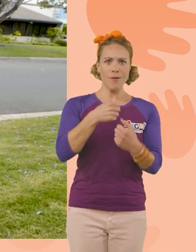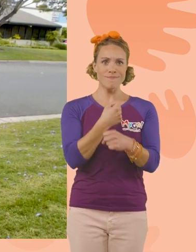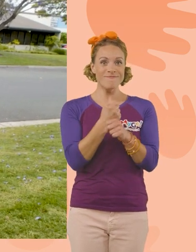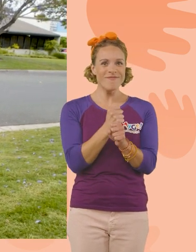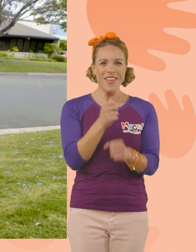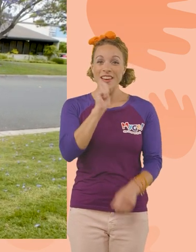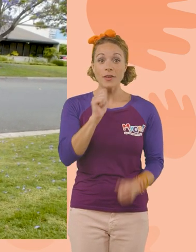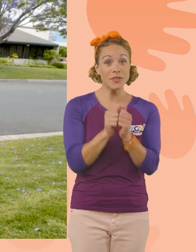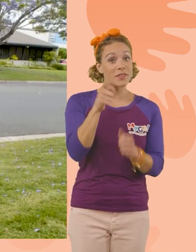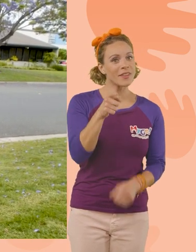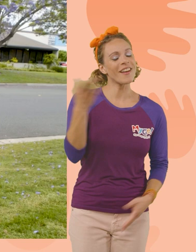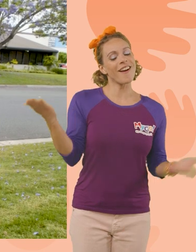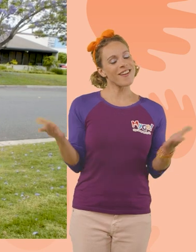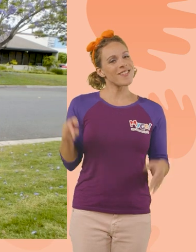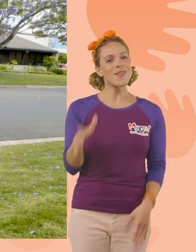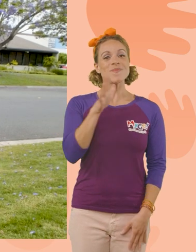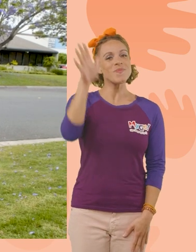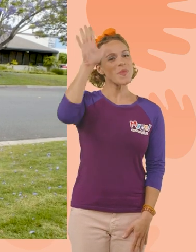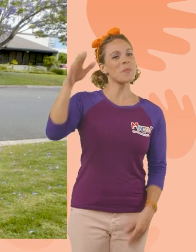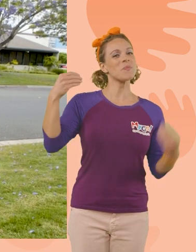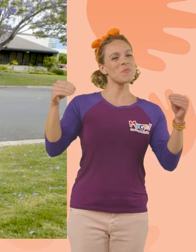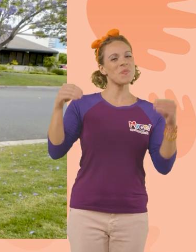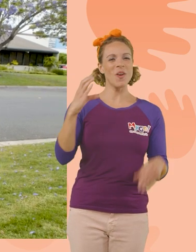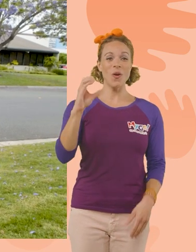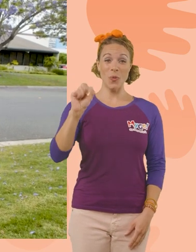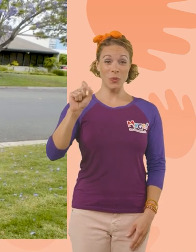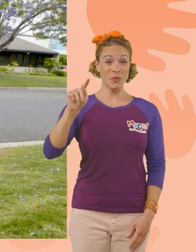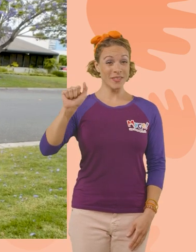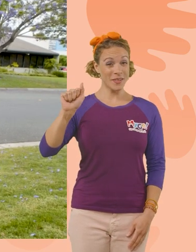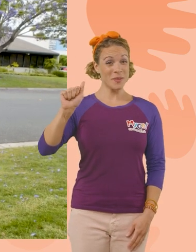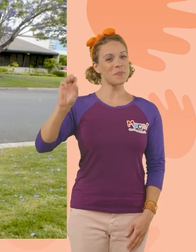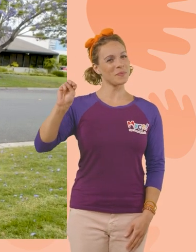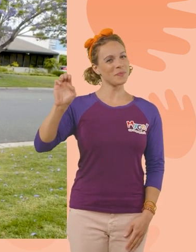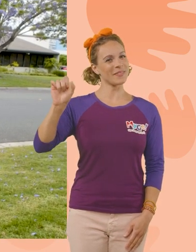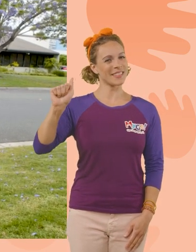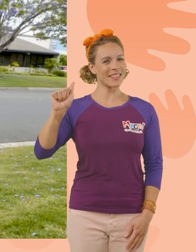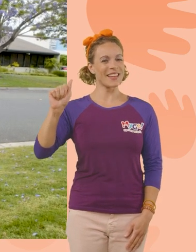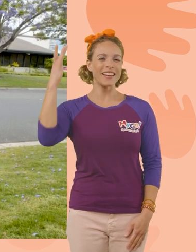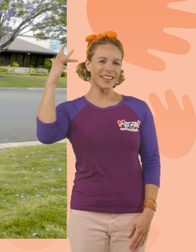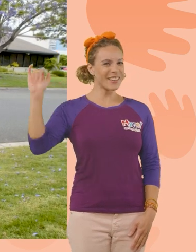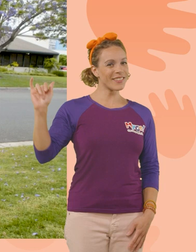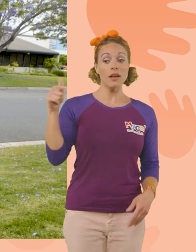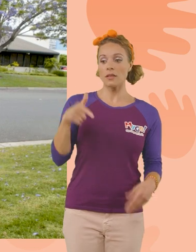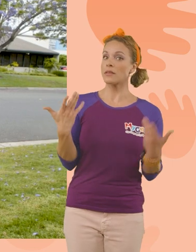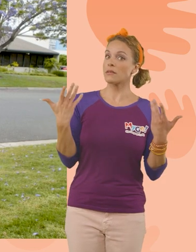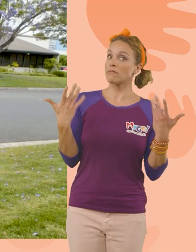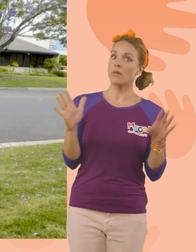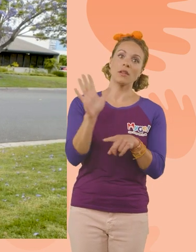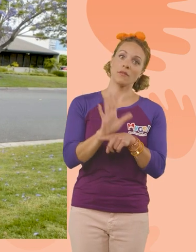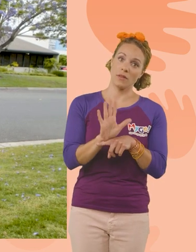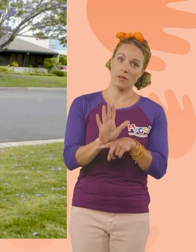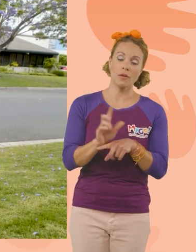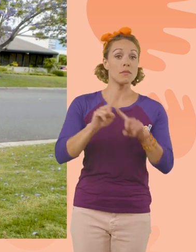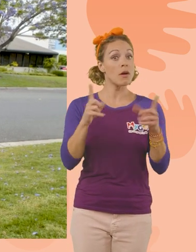much fun learning about how to make popsicles with you at Mom and Pop Shop in Costa Mesa, California. Well, this is the